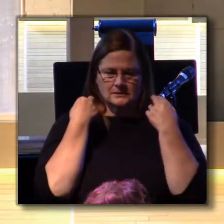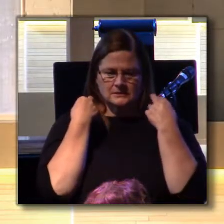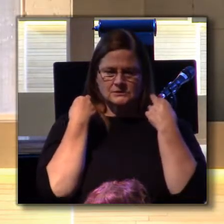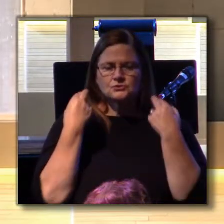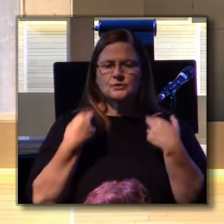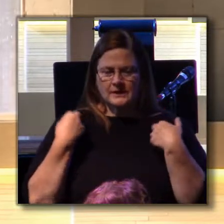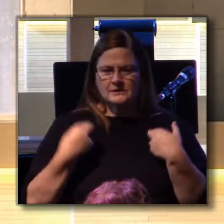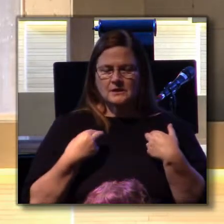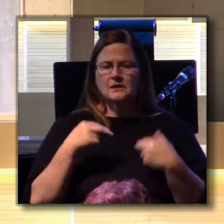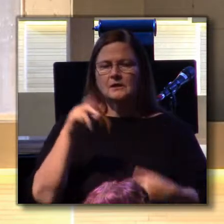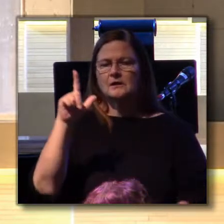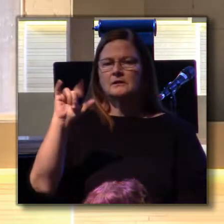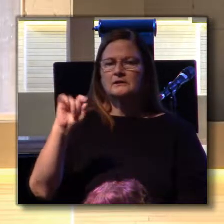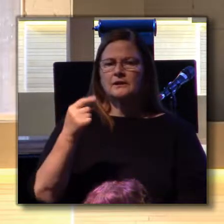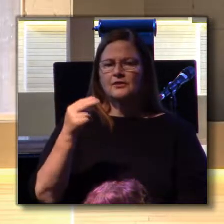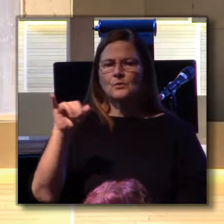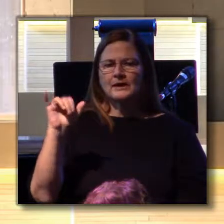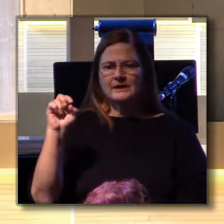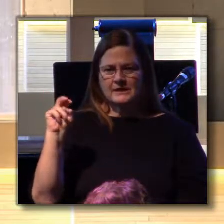Lithuanian Jewish sect.